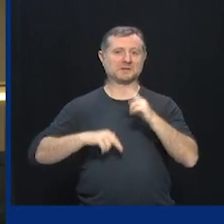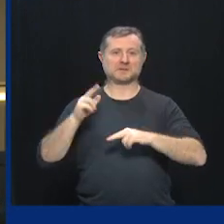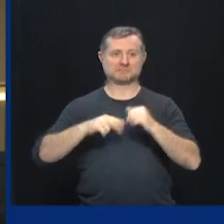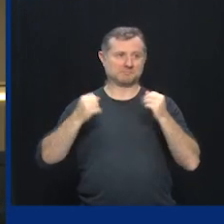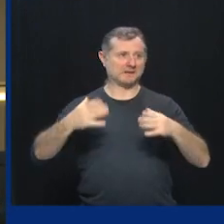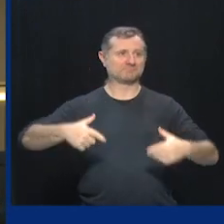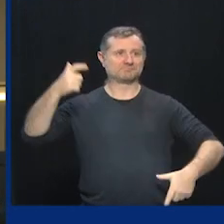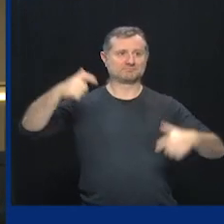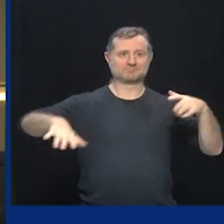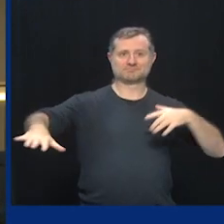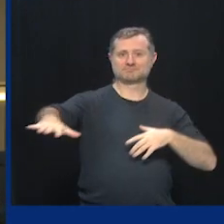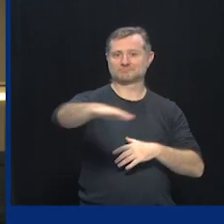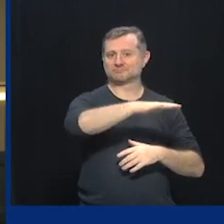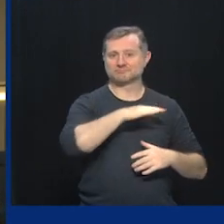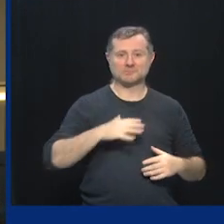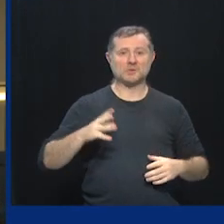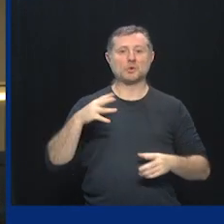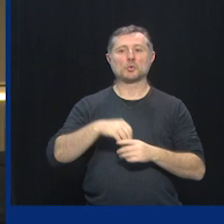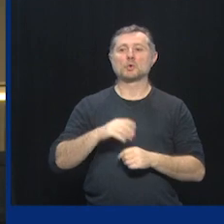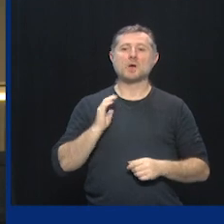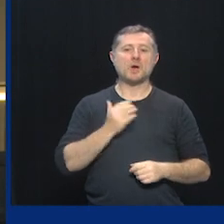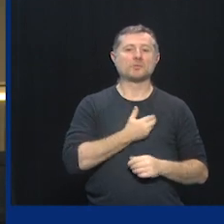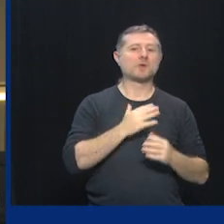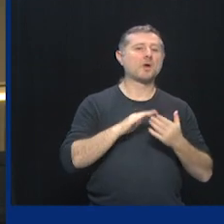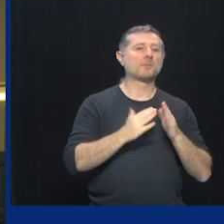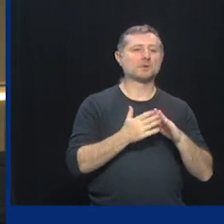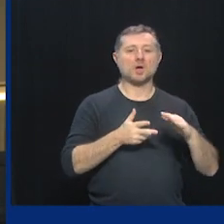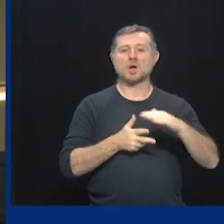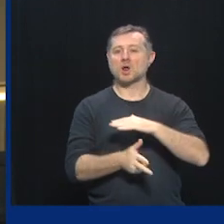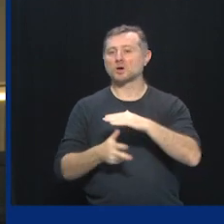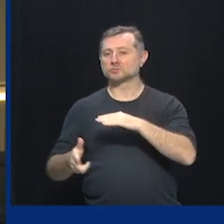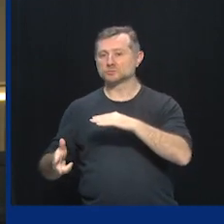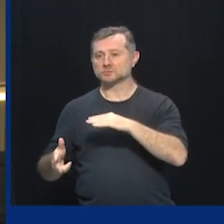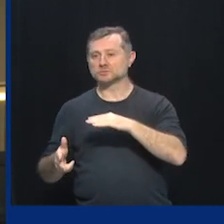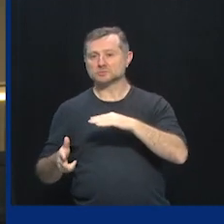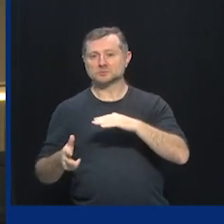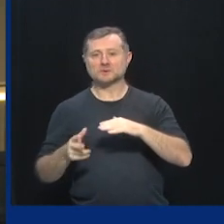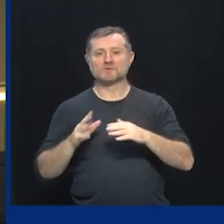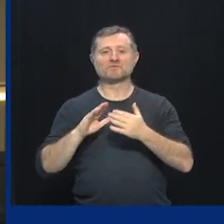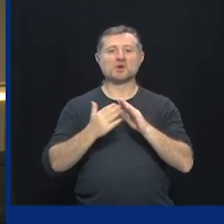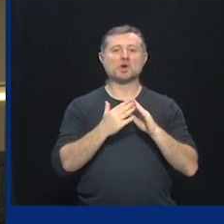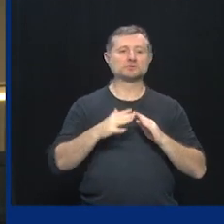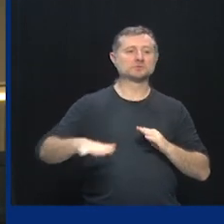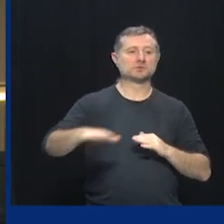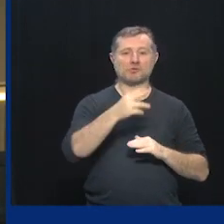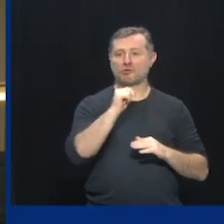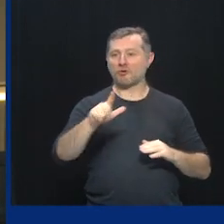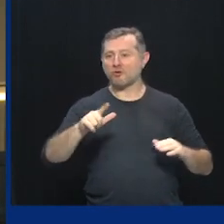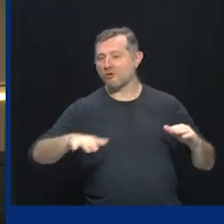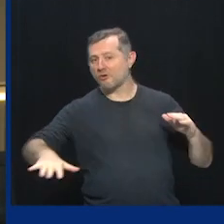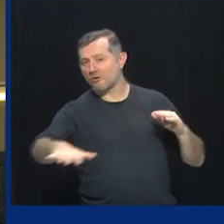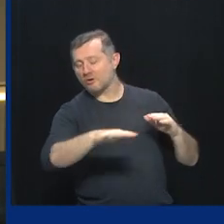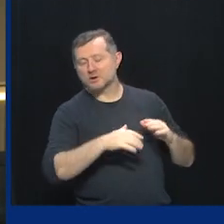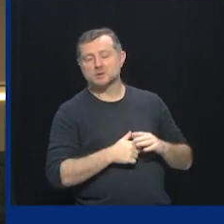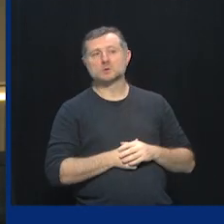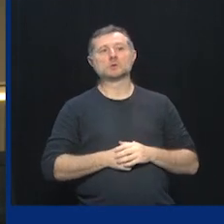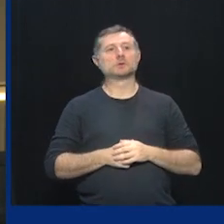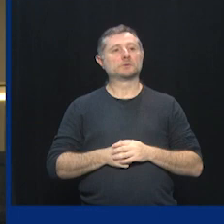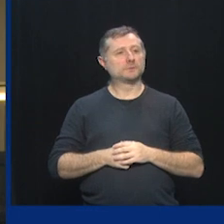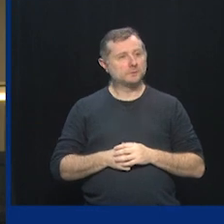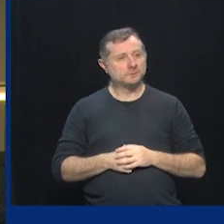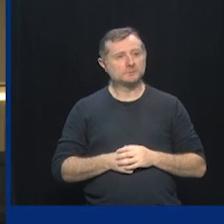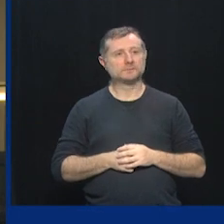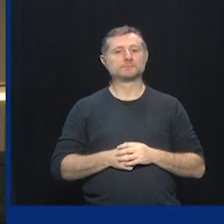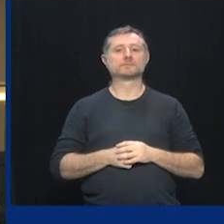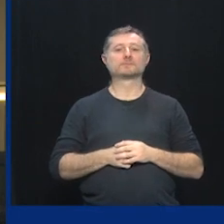including the village garage, the bottom level of the village hall, one of our municipal garages. And I think it falls to